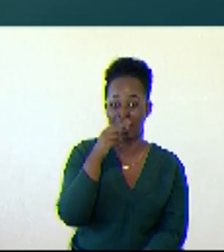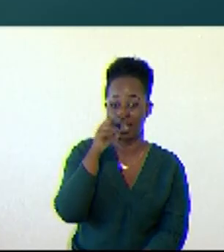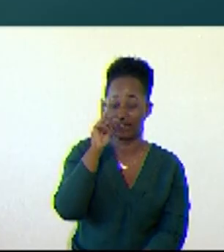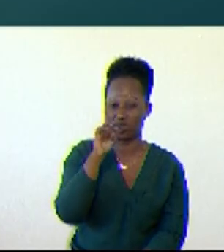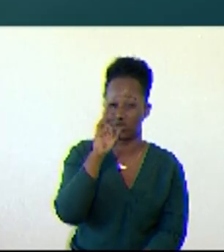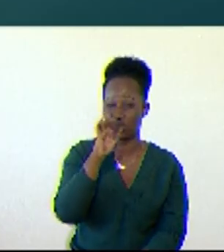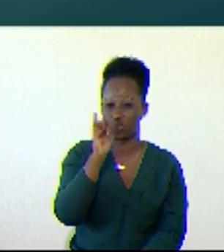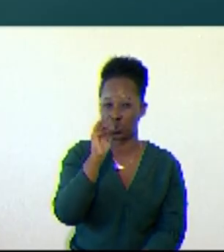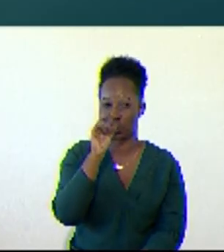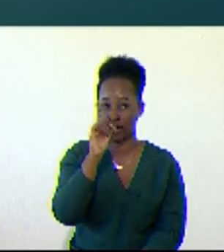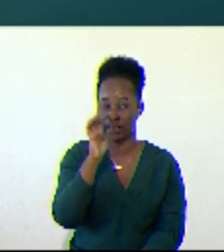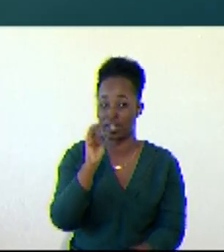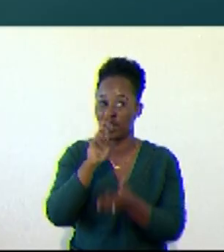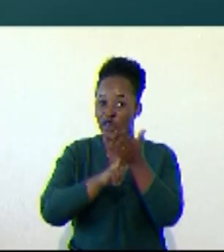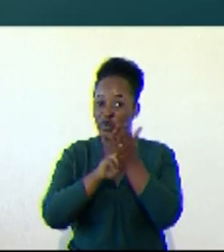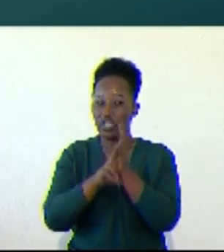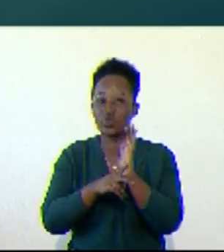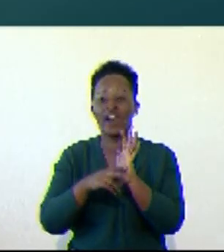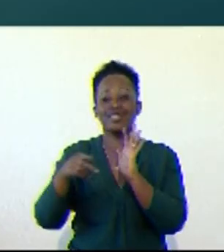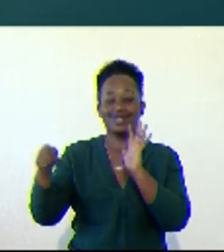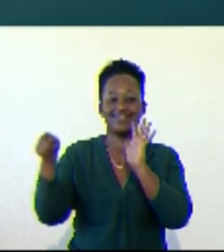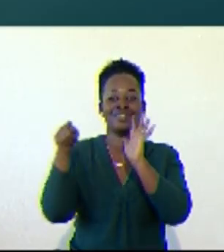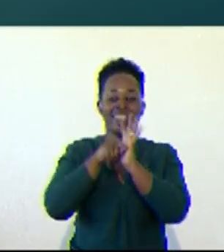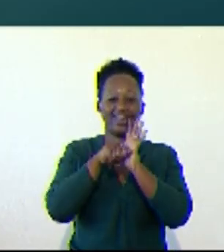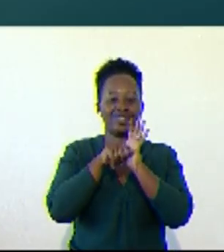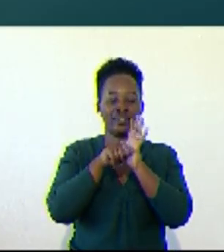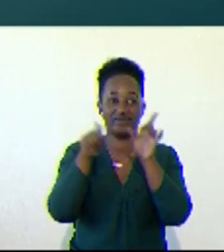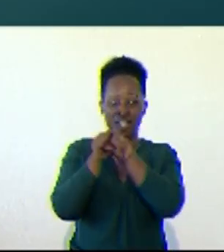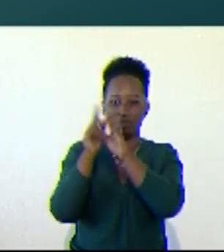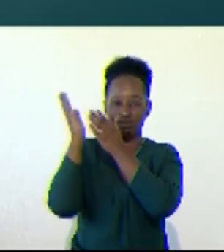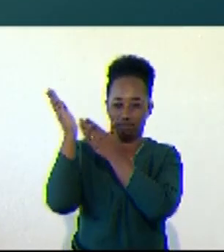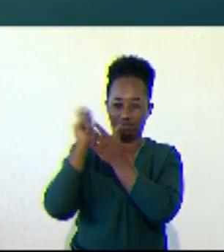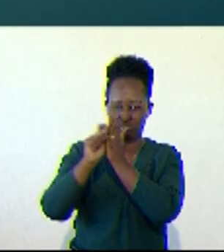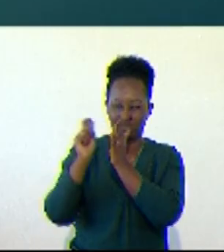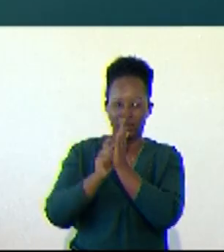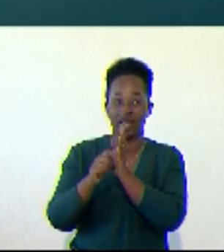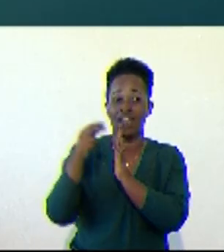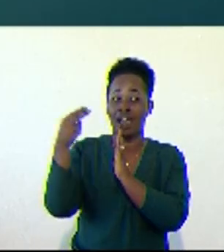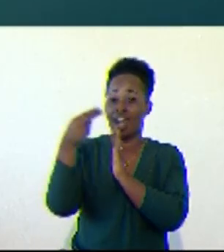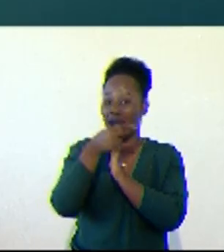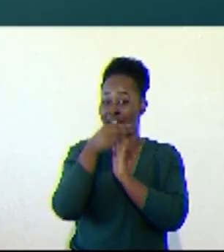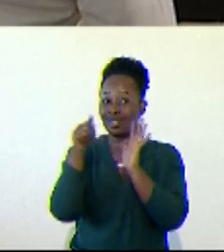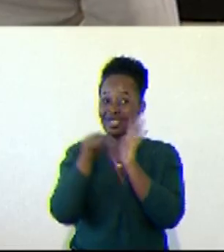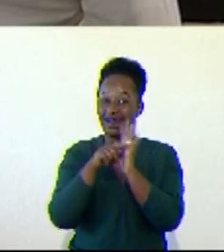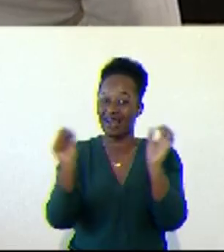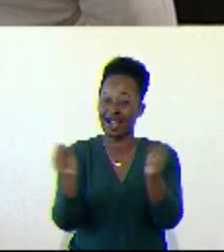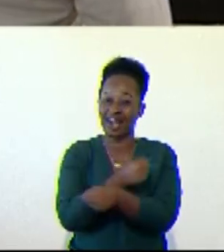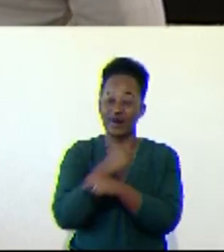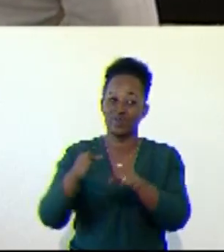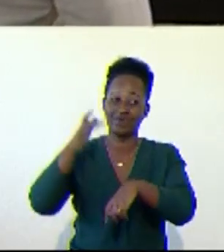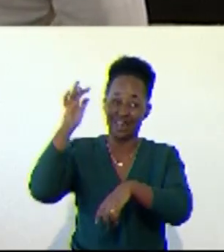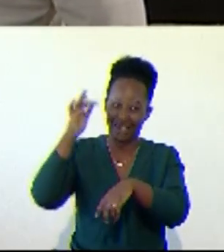is used is negative, the hydride ion. So the hydride ion cannot attack